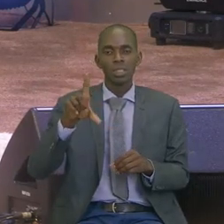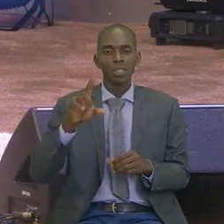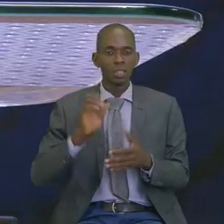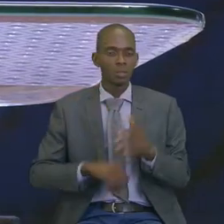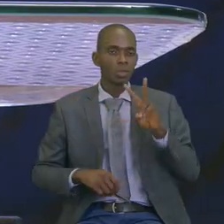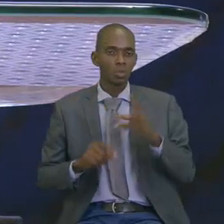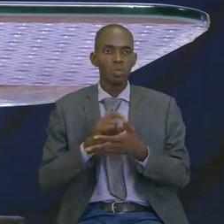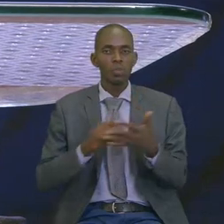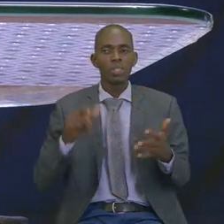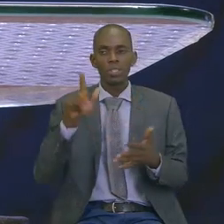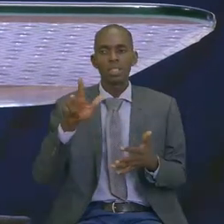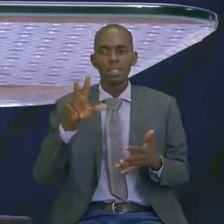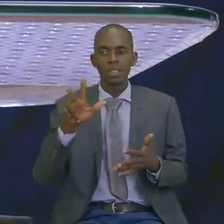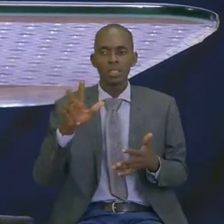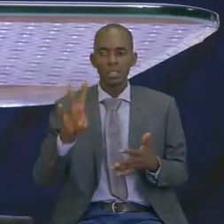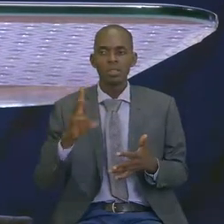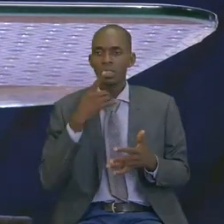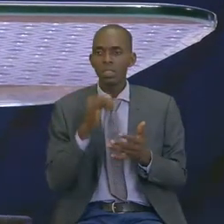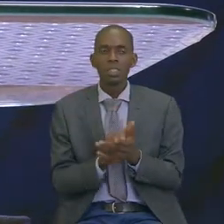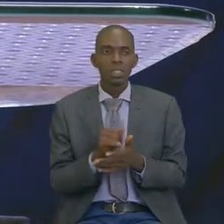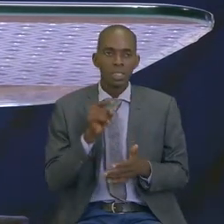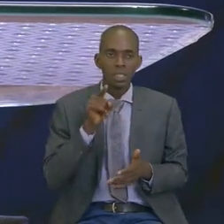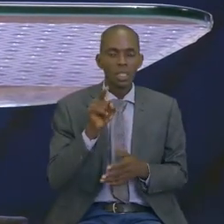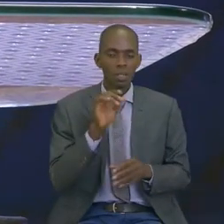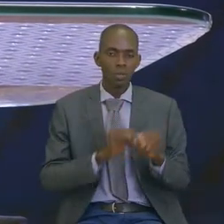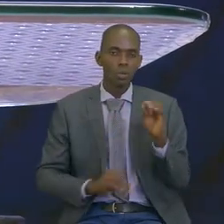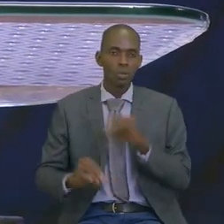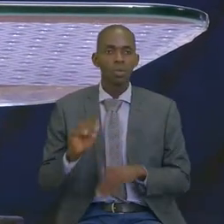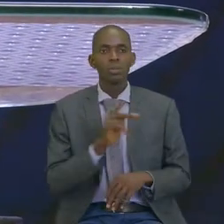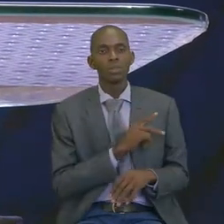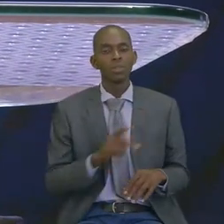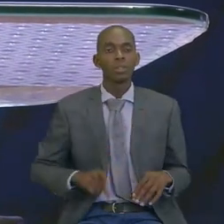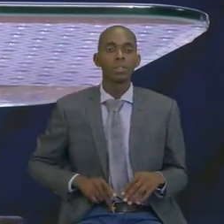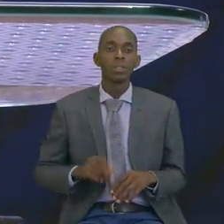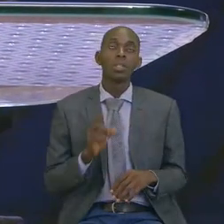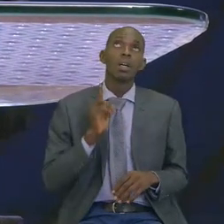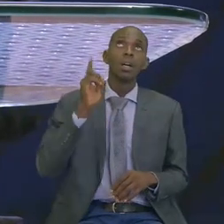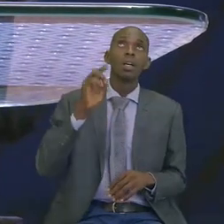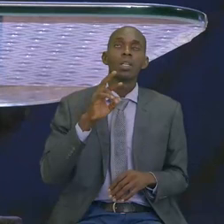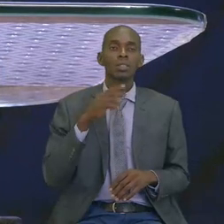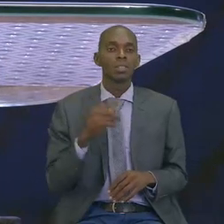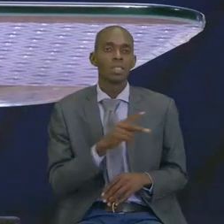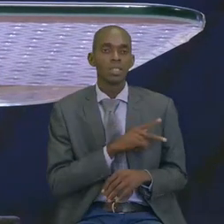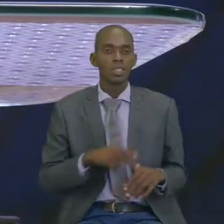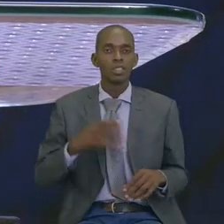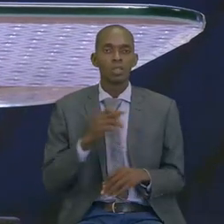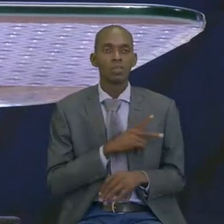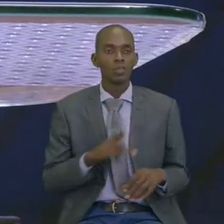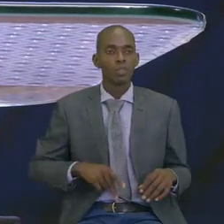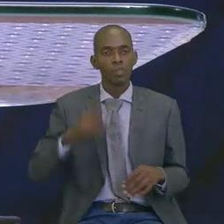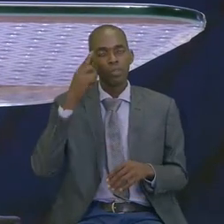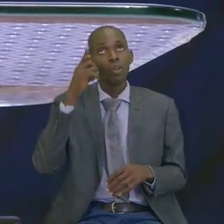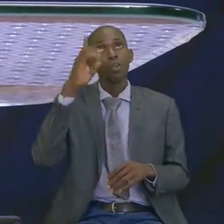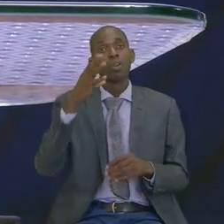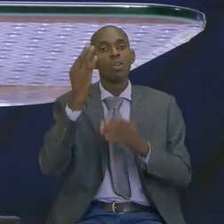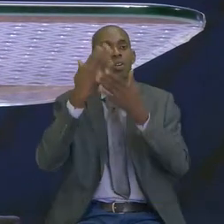37, it says, thou, O king, art a king of kings, for the God of heaven has given